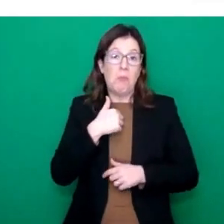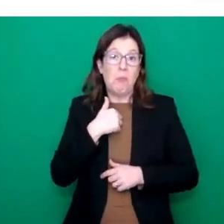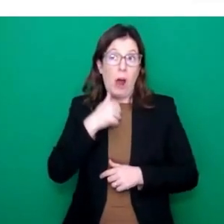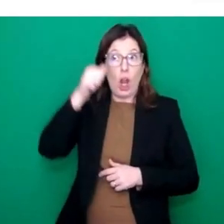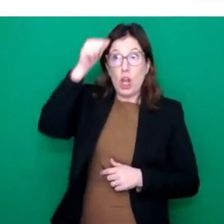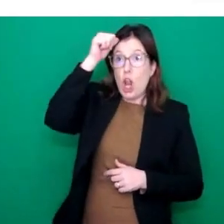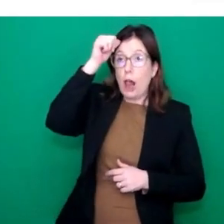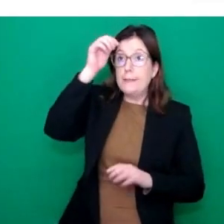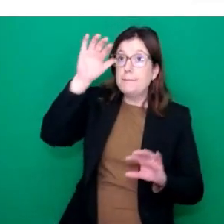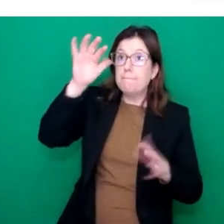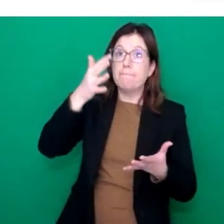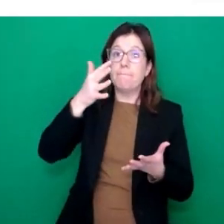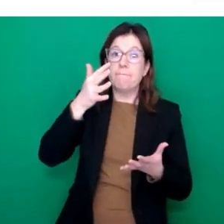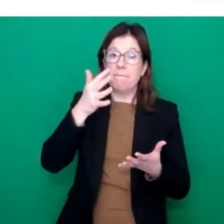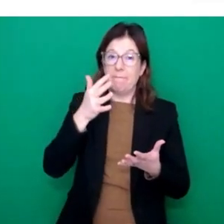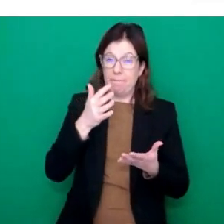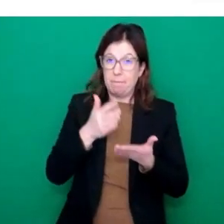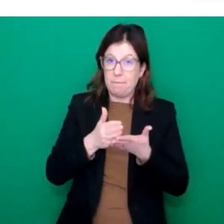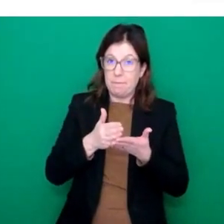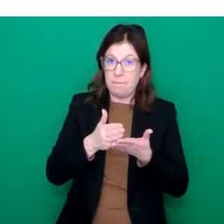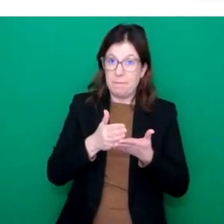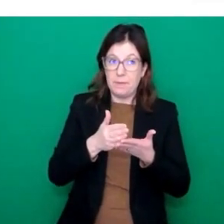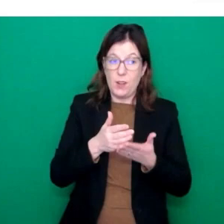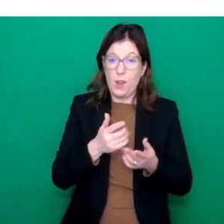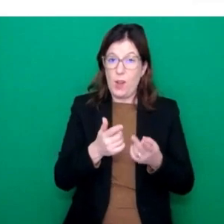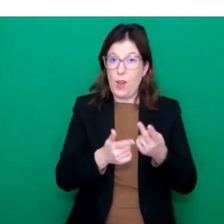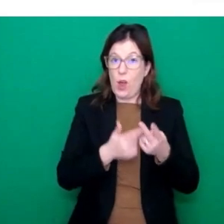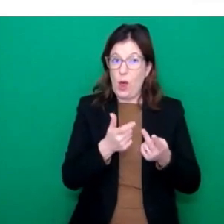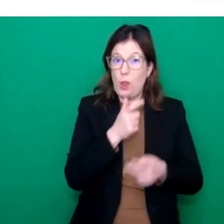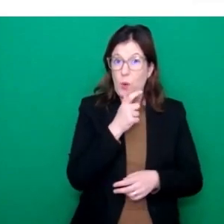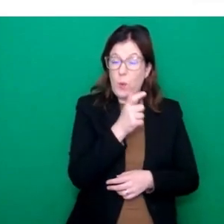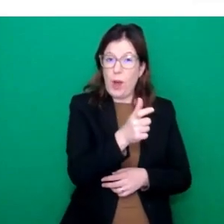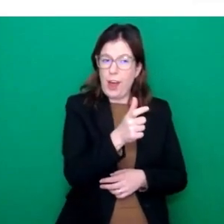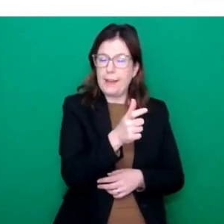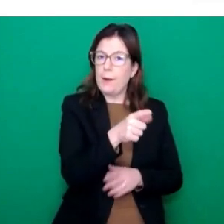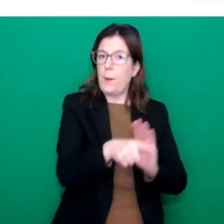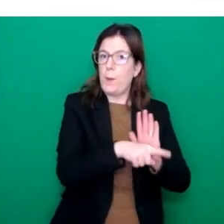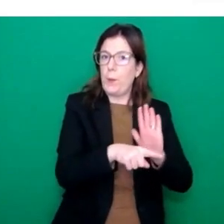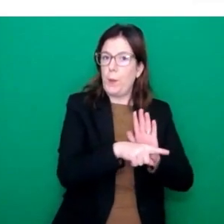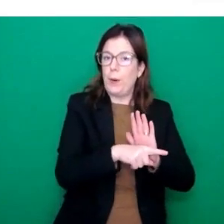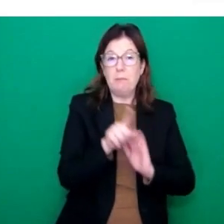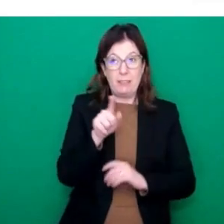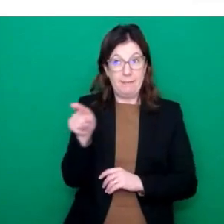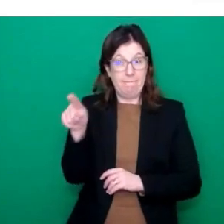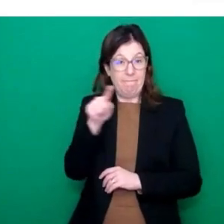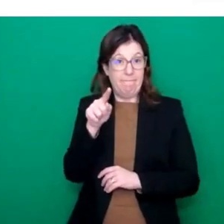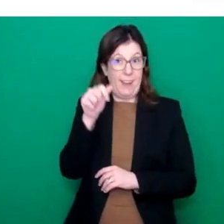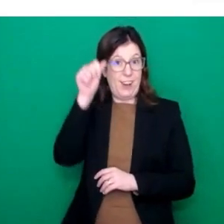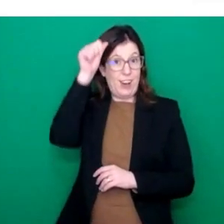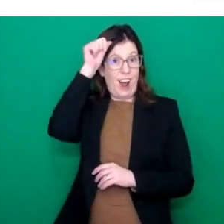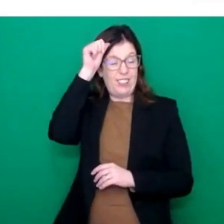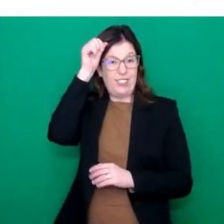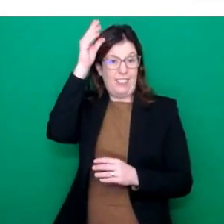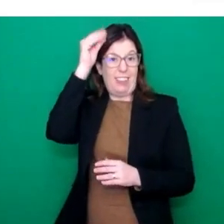knowledge is optimistic in relation to other terminology that could be related to this current stance, is therefore